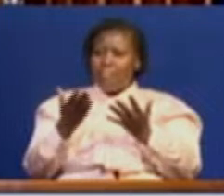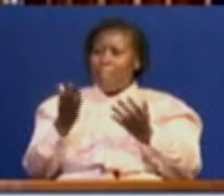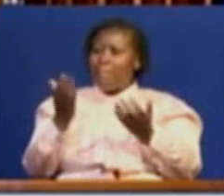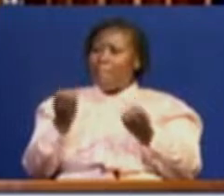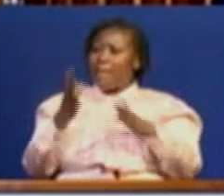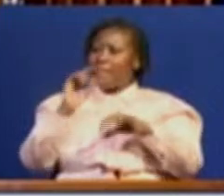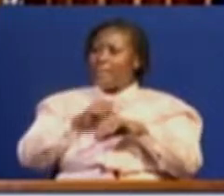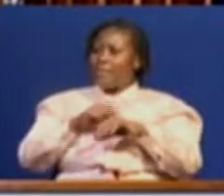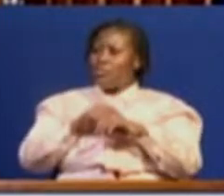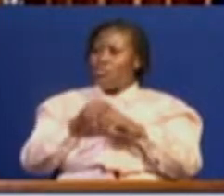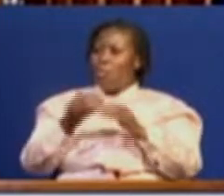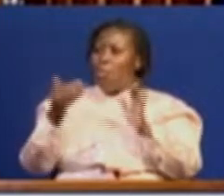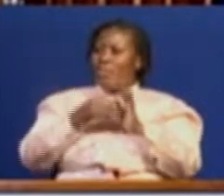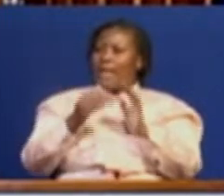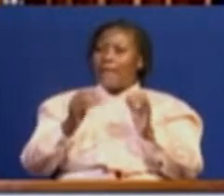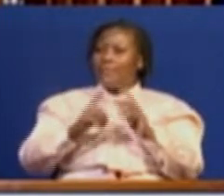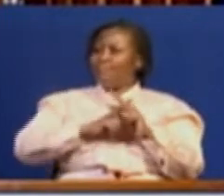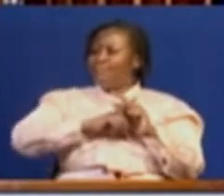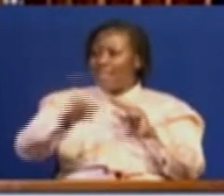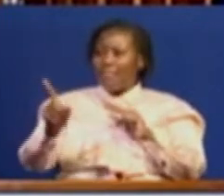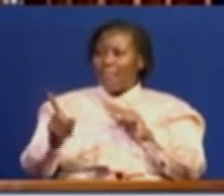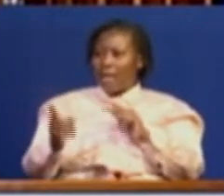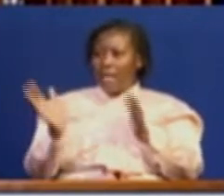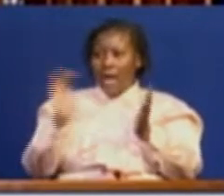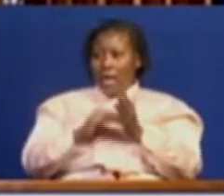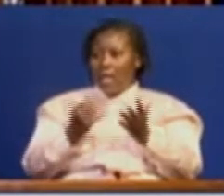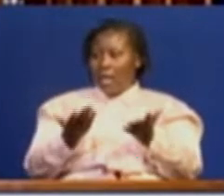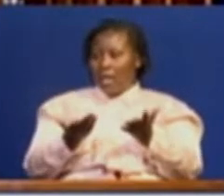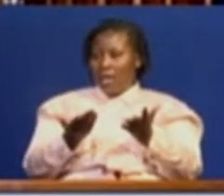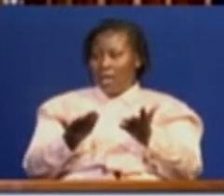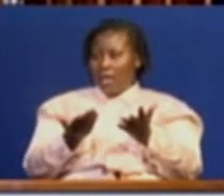where you pause and it disappears altogether.